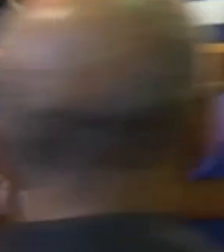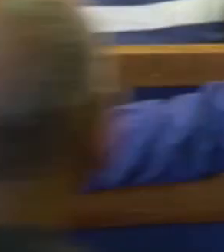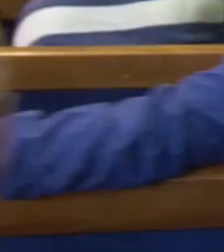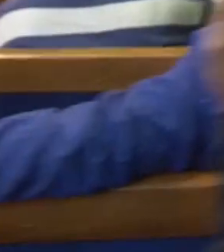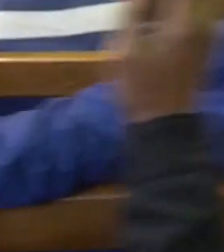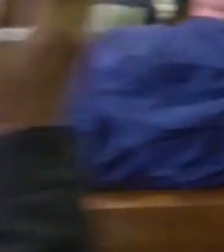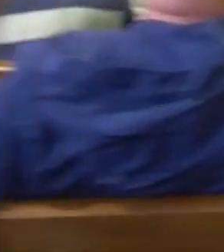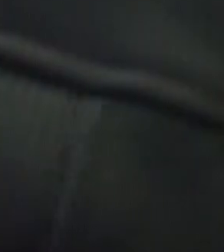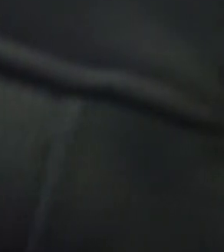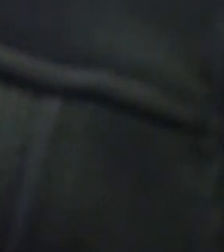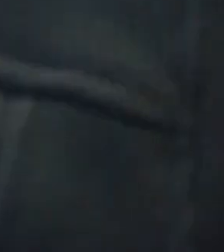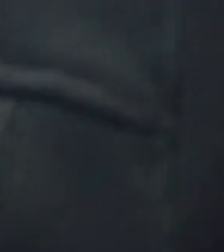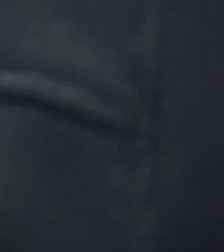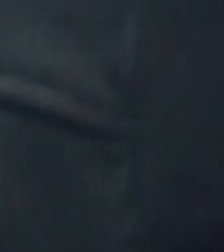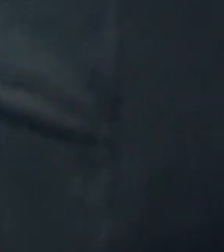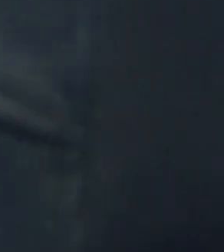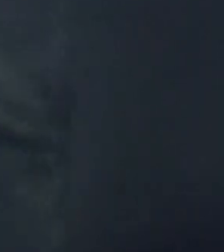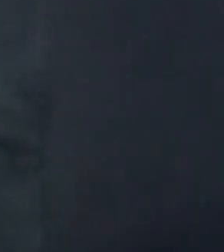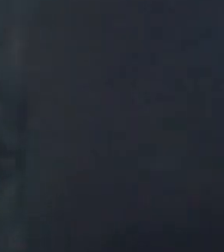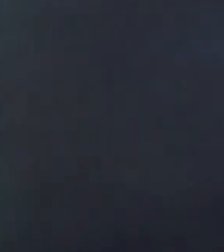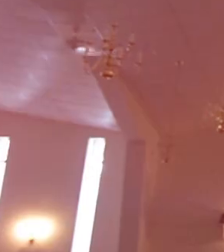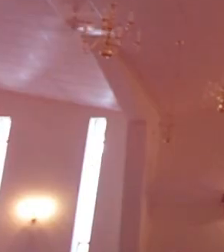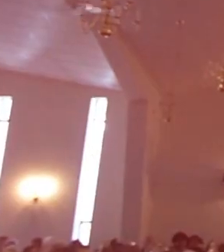Let God's Word strengthen your heart.